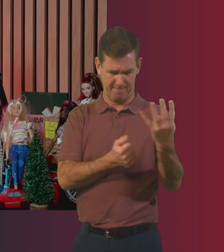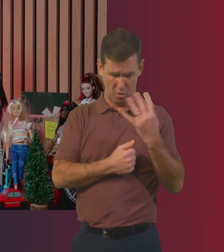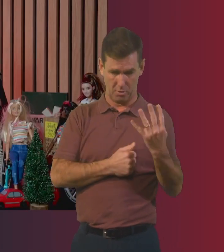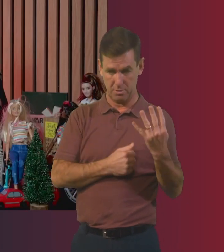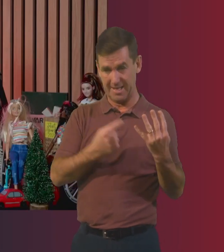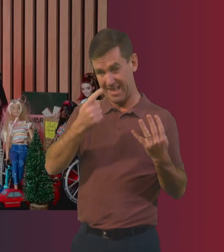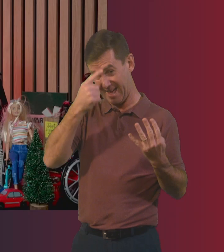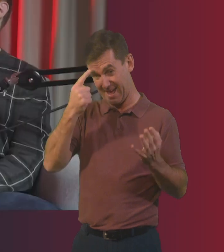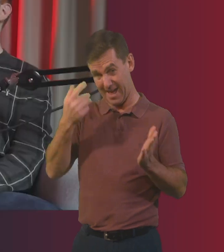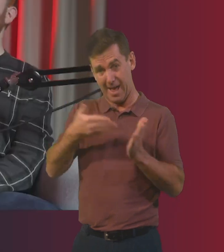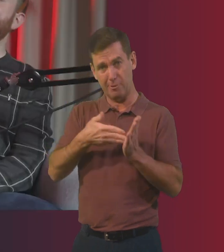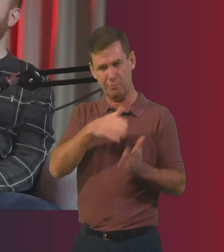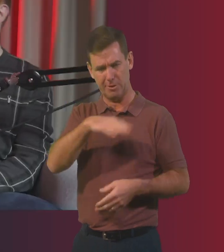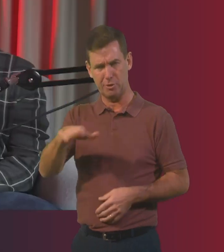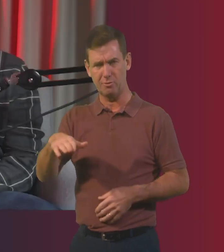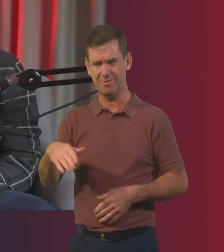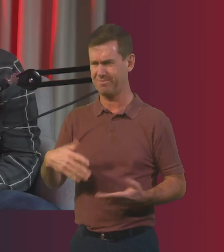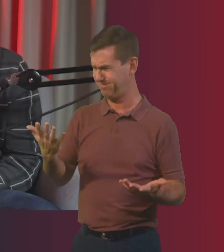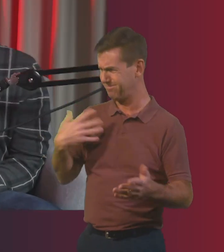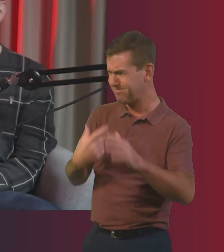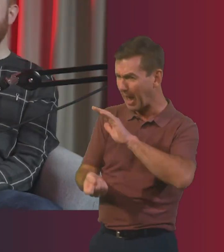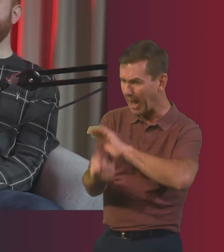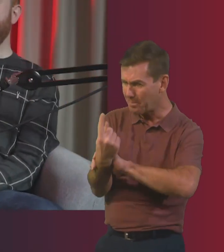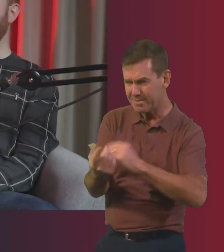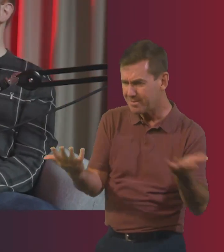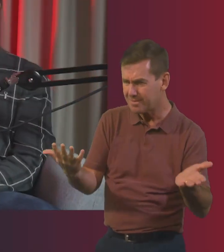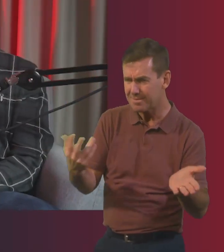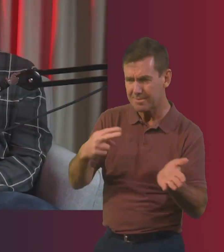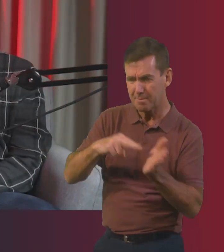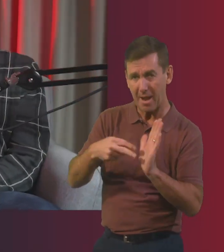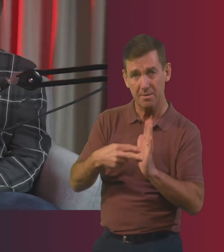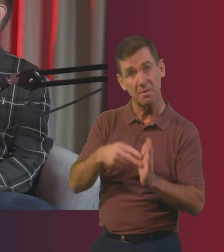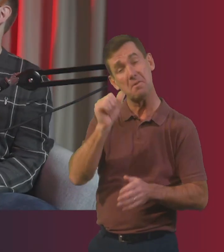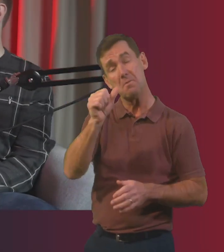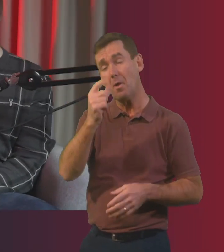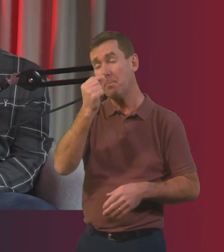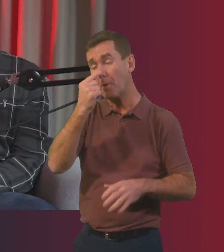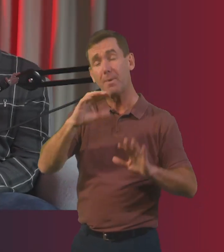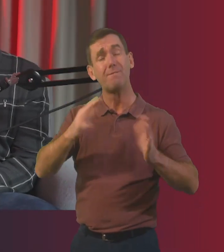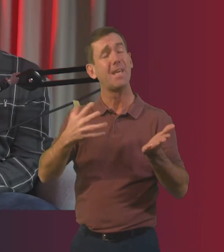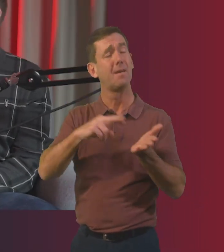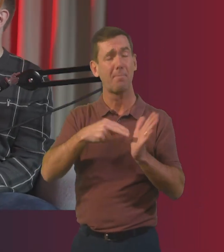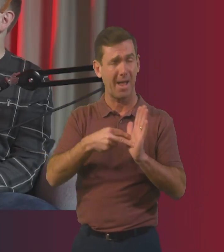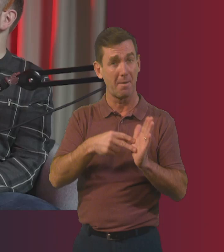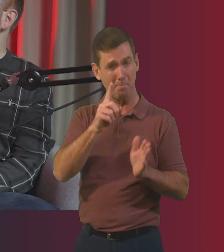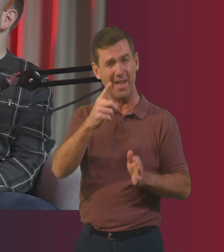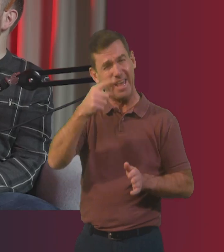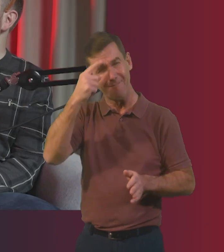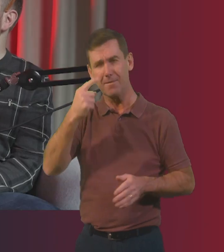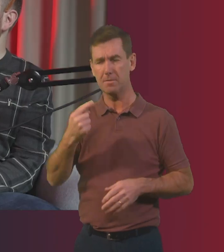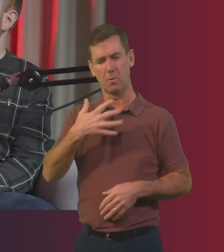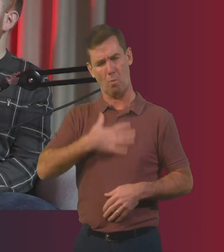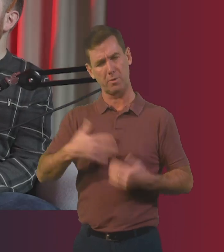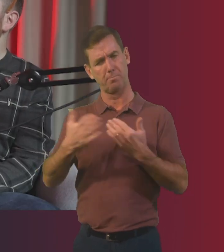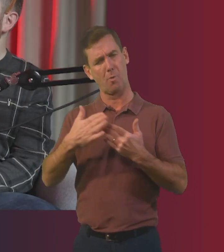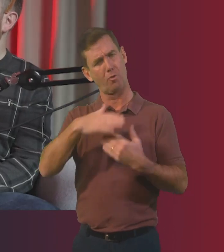things happen. Come on, Matt. no, but that's a very good point. That is a very good point. Possibly not. But if it is something that's on your radar, often people realise